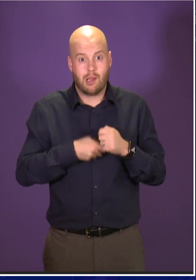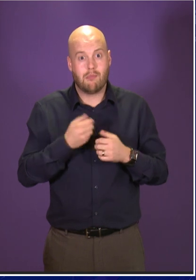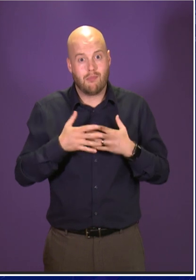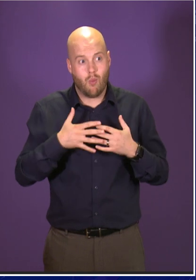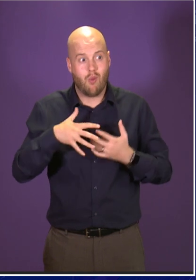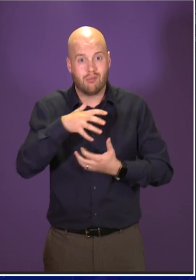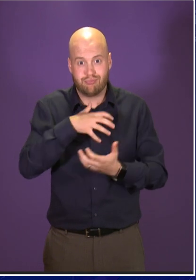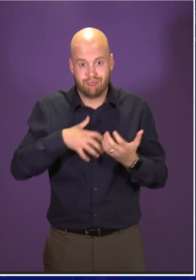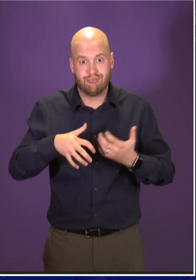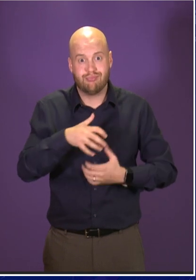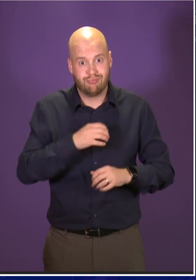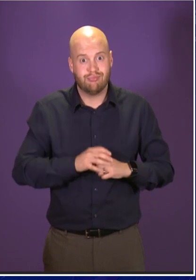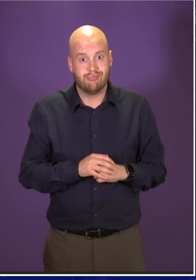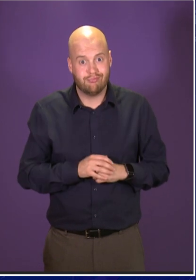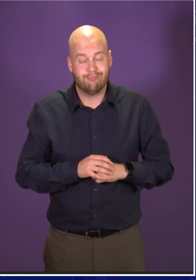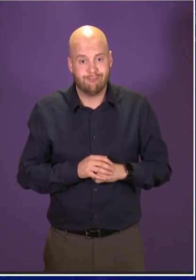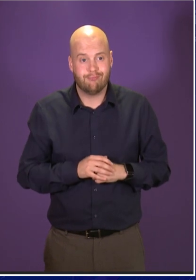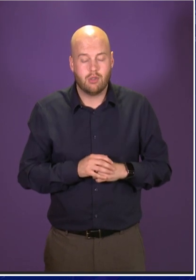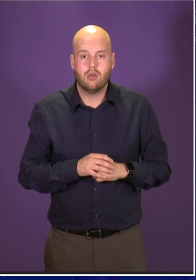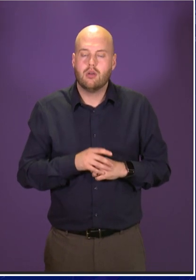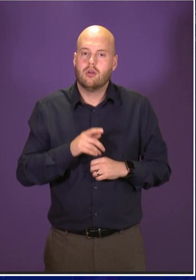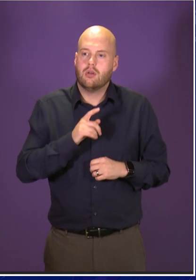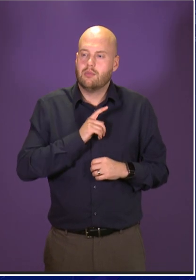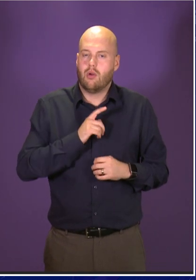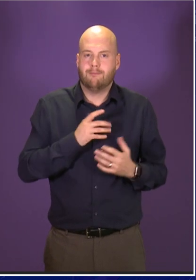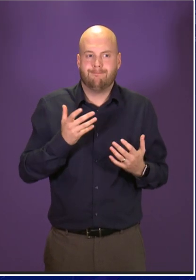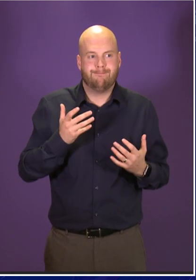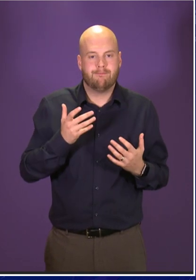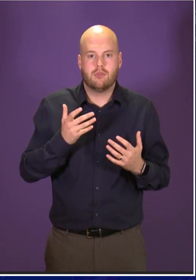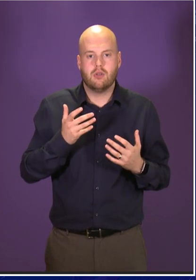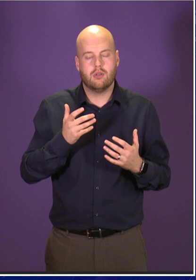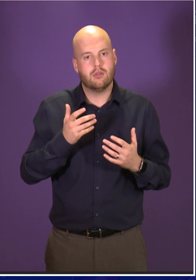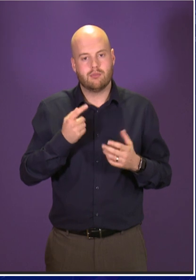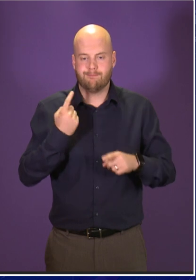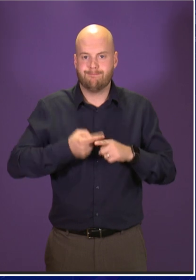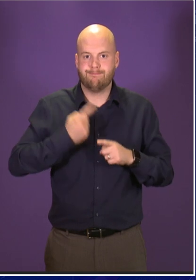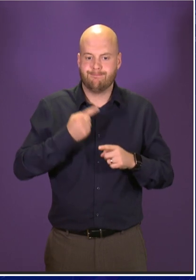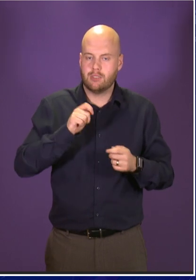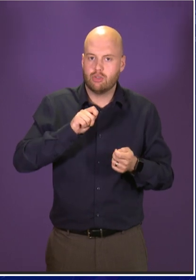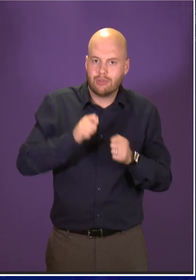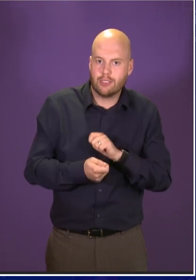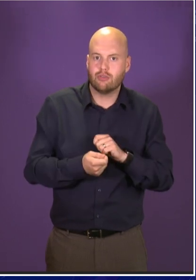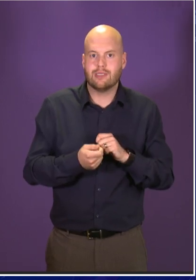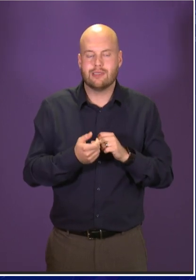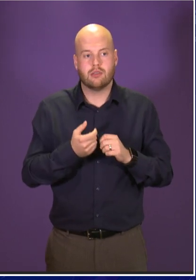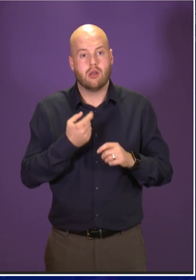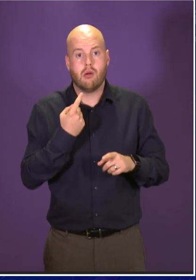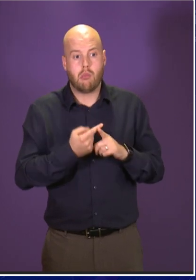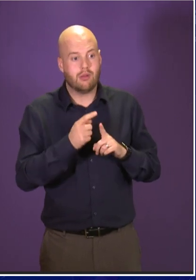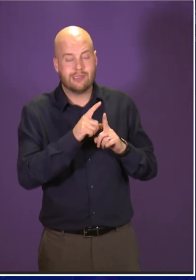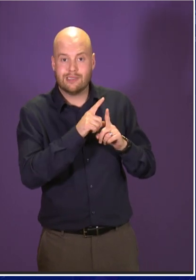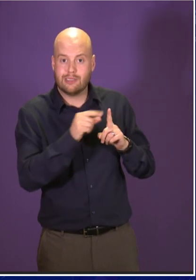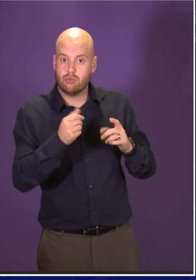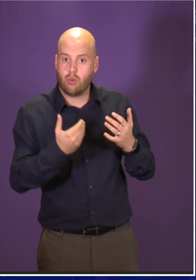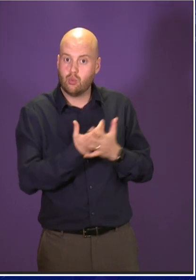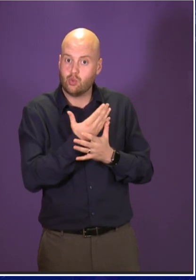unintelligible as a result of the deep and sudden changes brought about by globalization and the digital paradigm